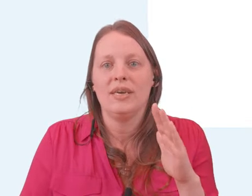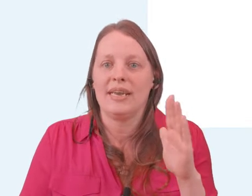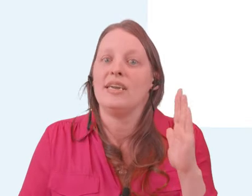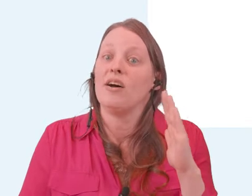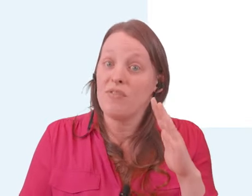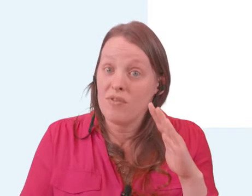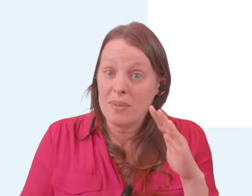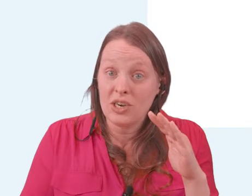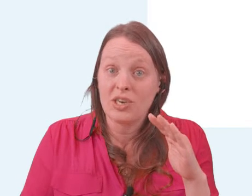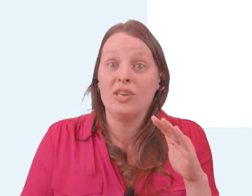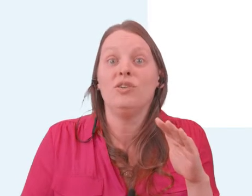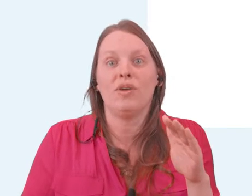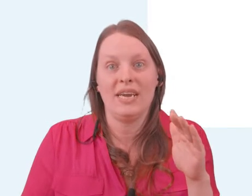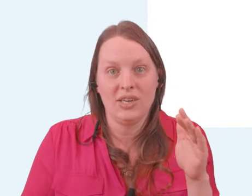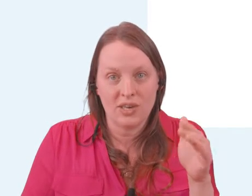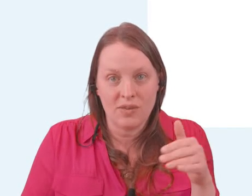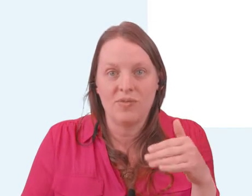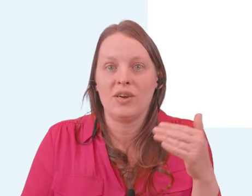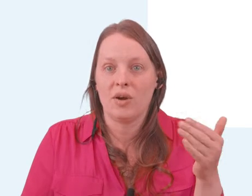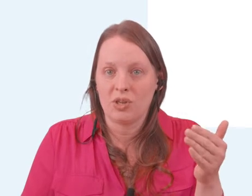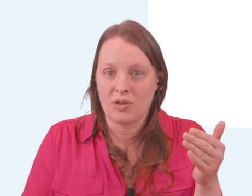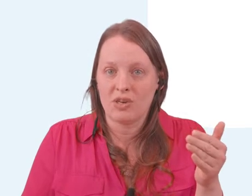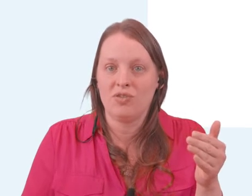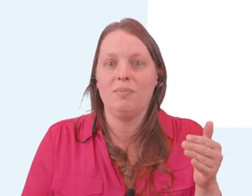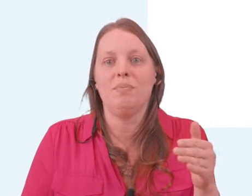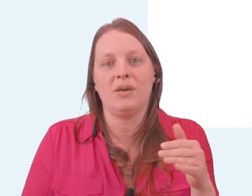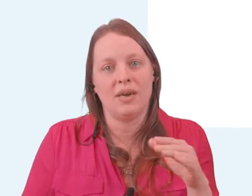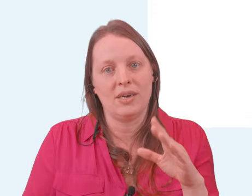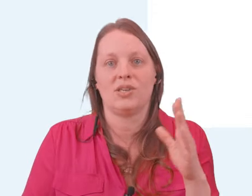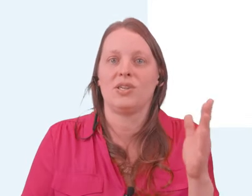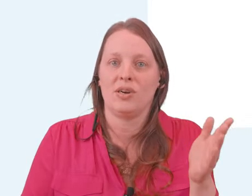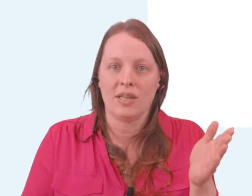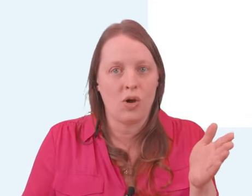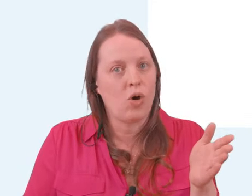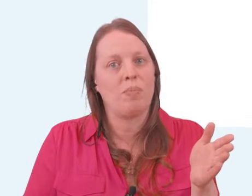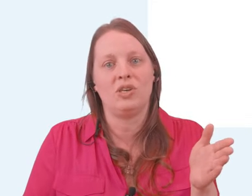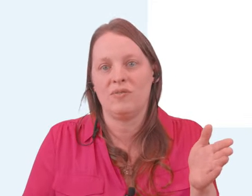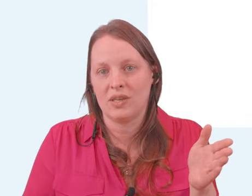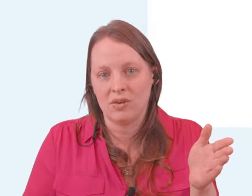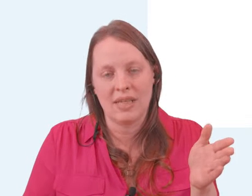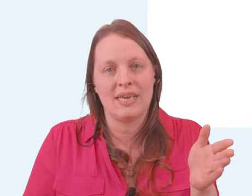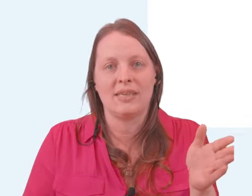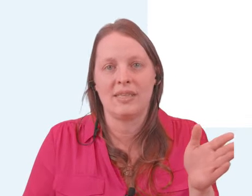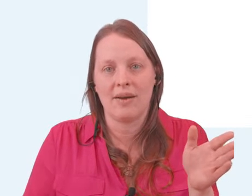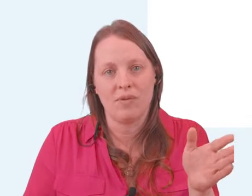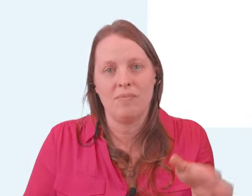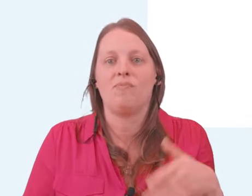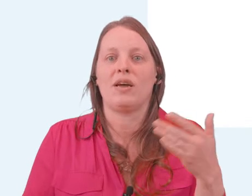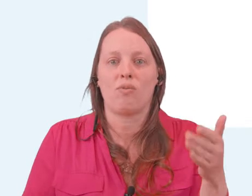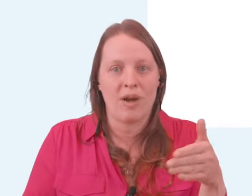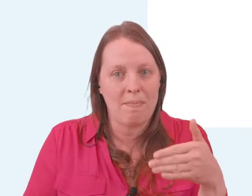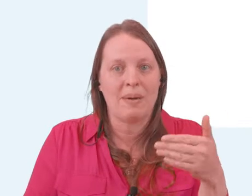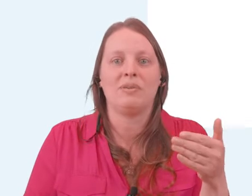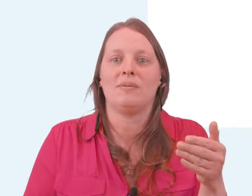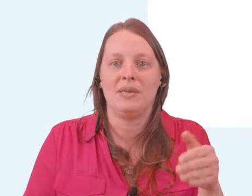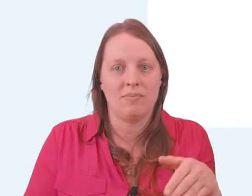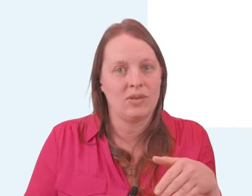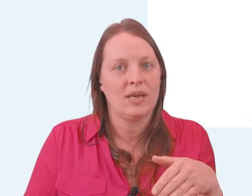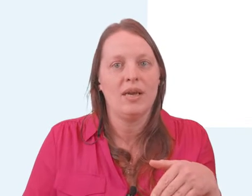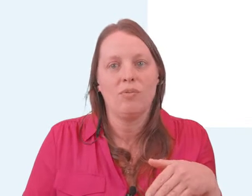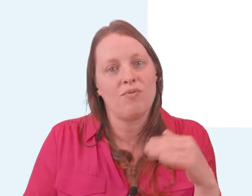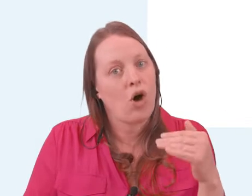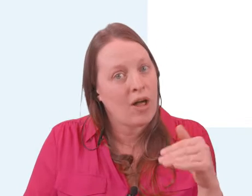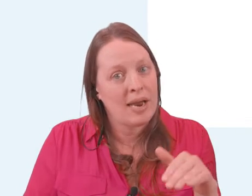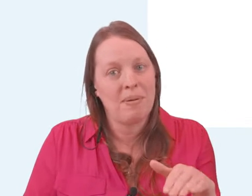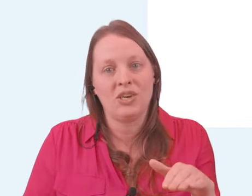you're getting enough information, right, to figure out what's the right treatment, but not necessarily a whole bunch of other things that would kind of ramp up